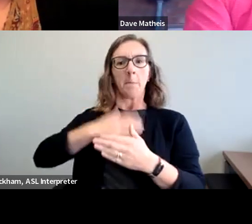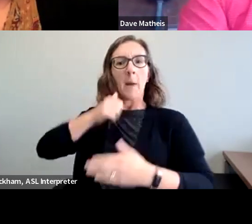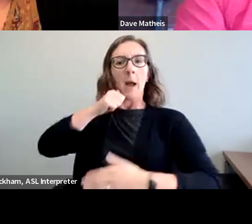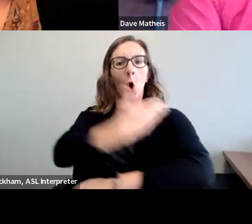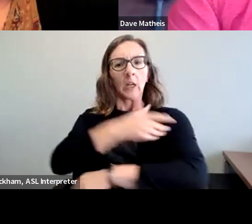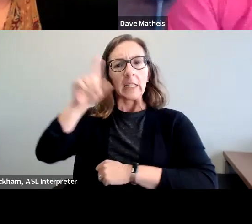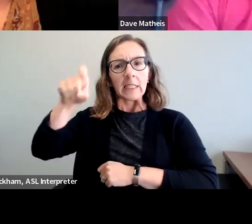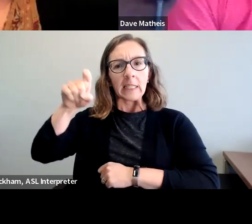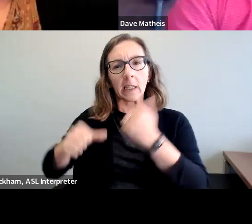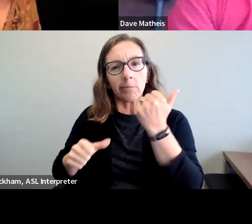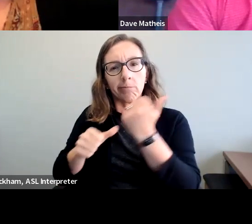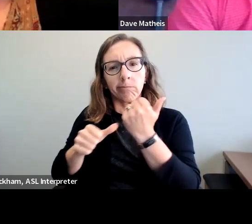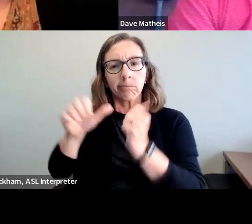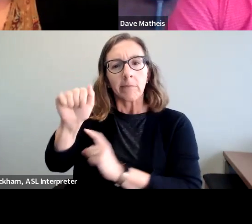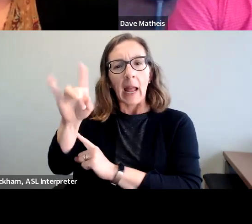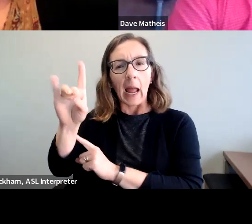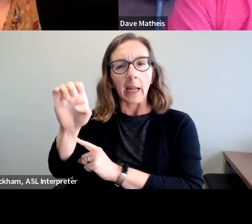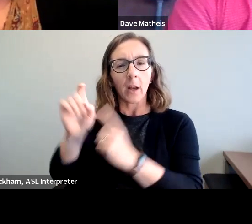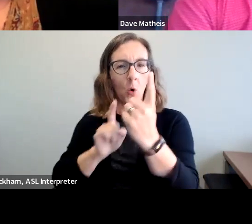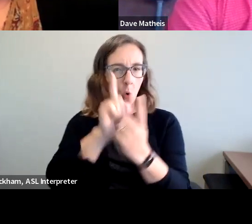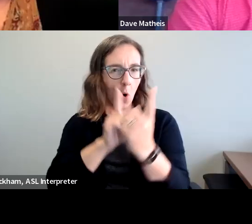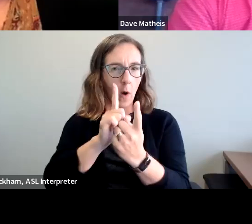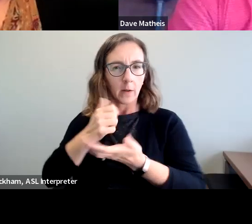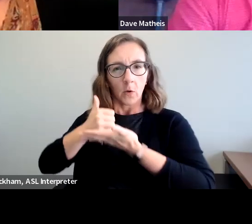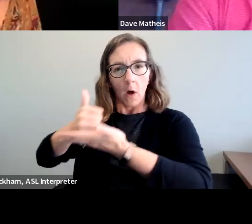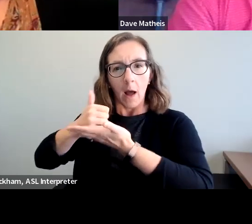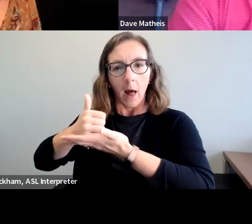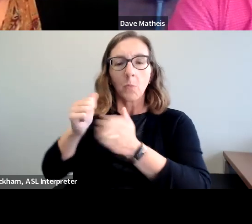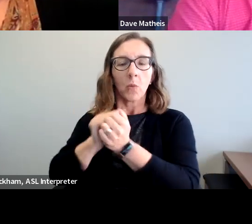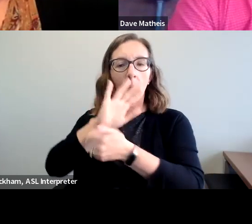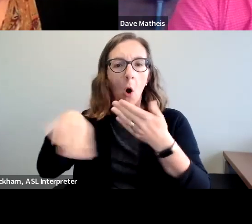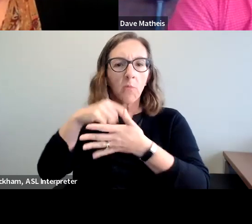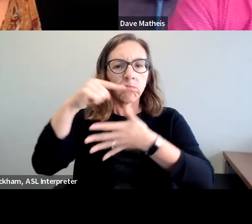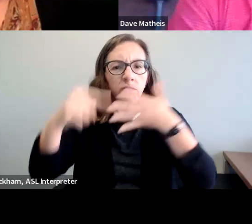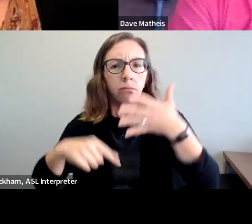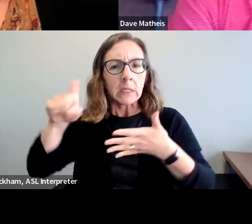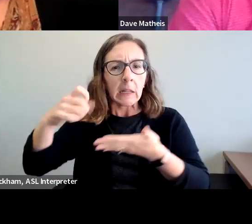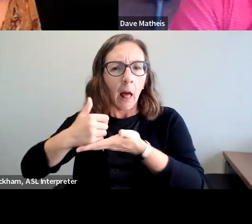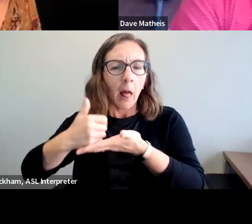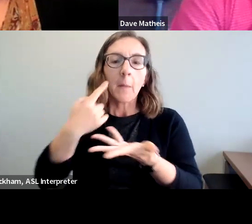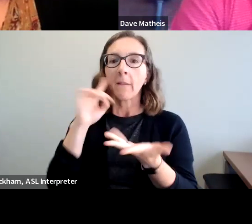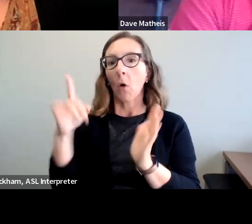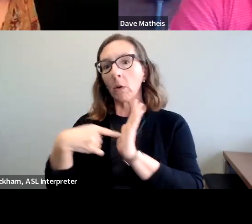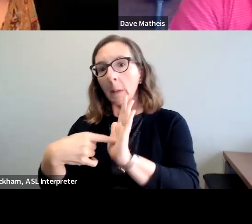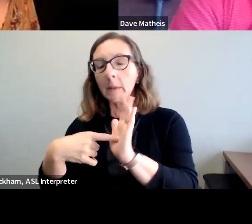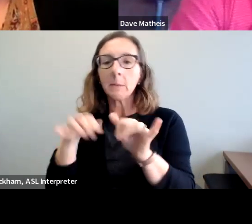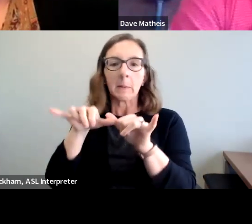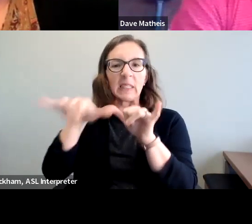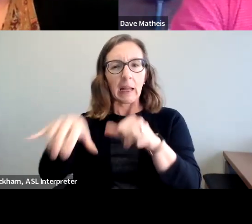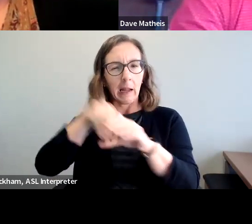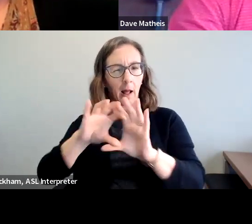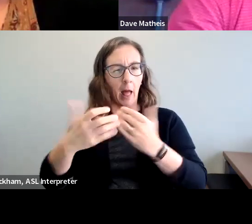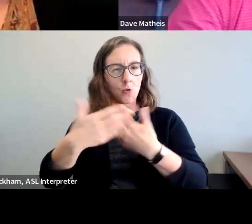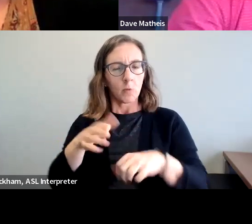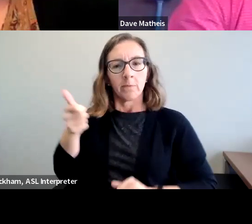with things that she needed help with. Like, for example, stay in the classroom. With that anxiety,